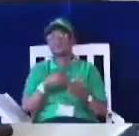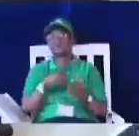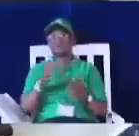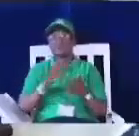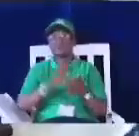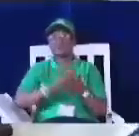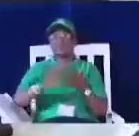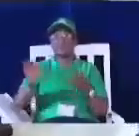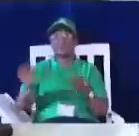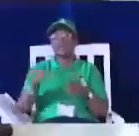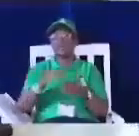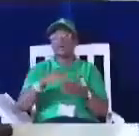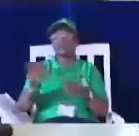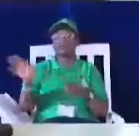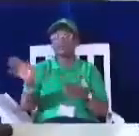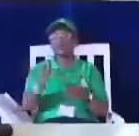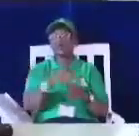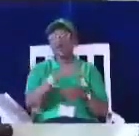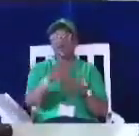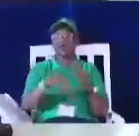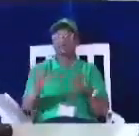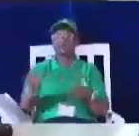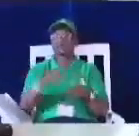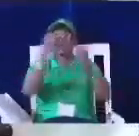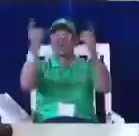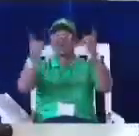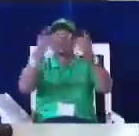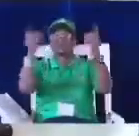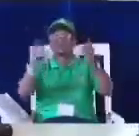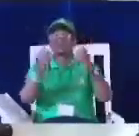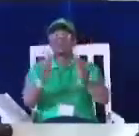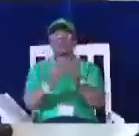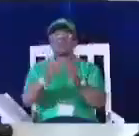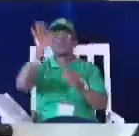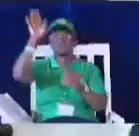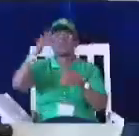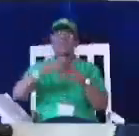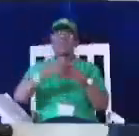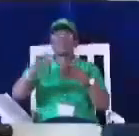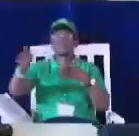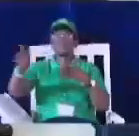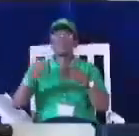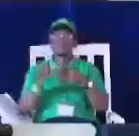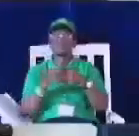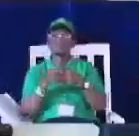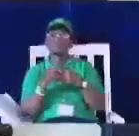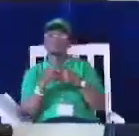Wipe away all your sins with his blood.